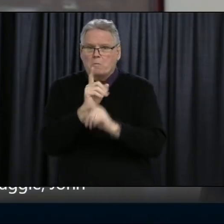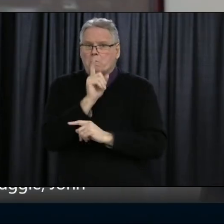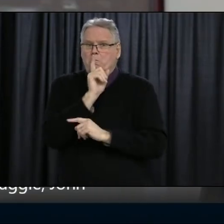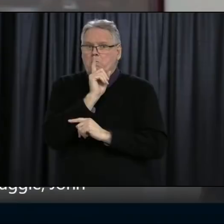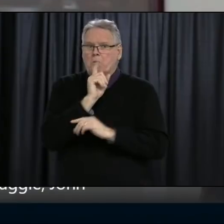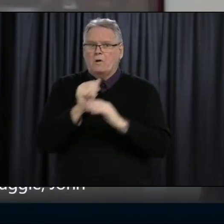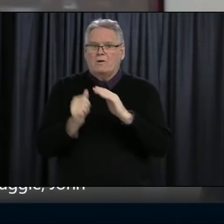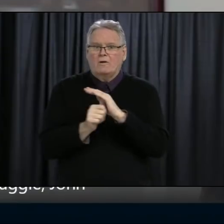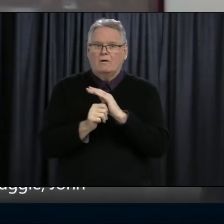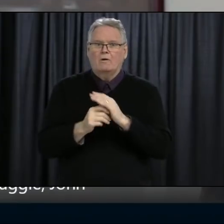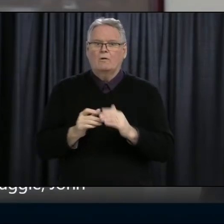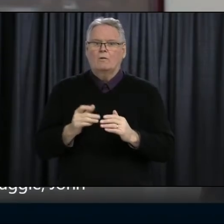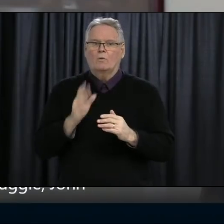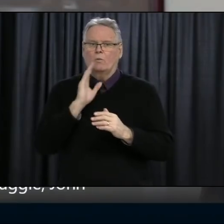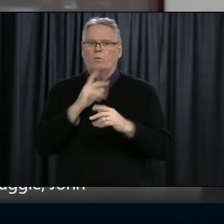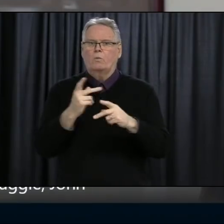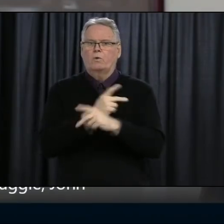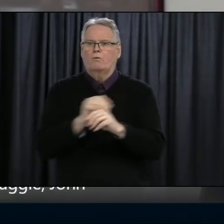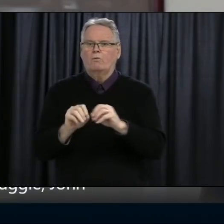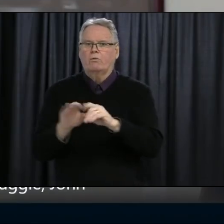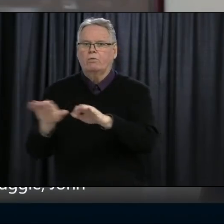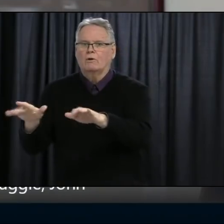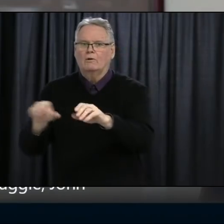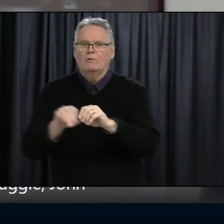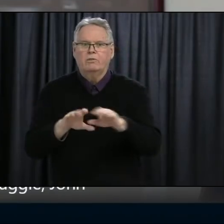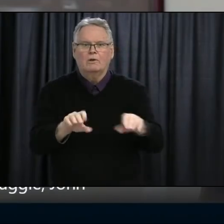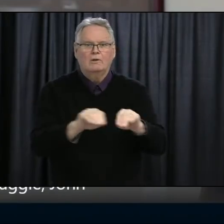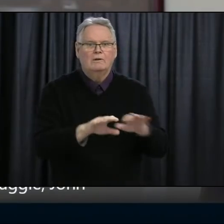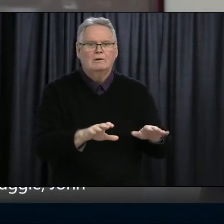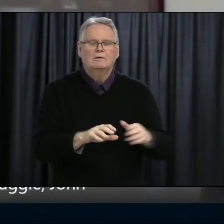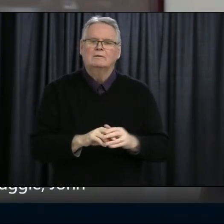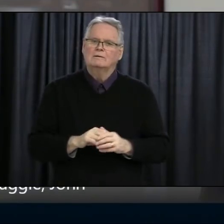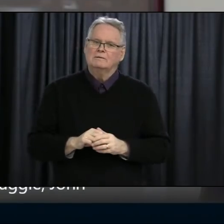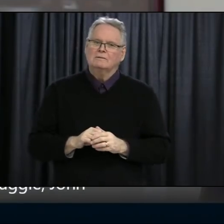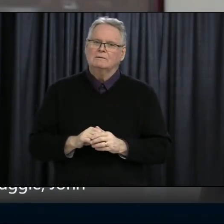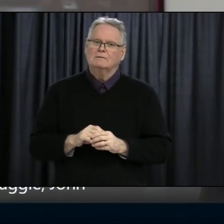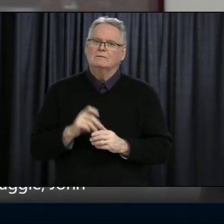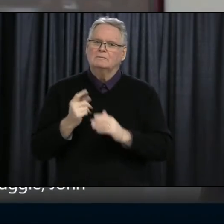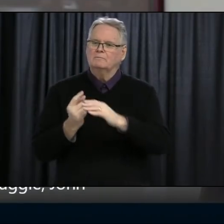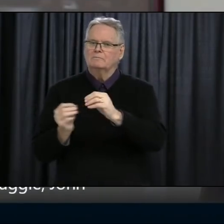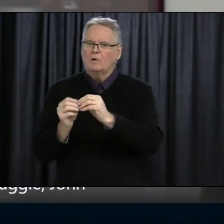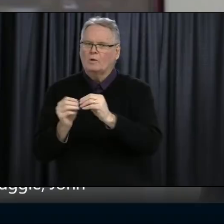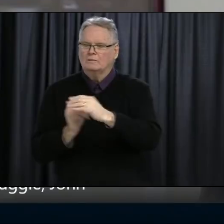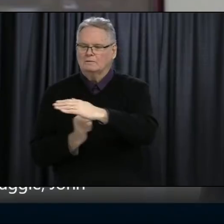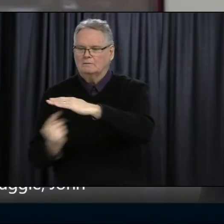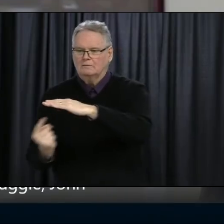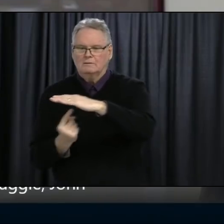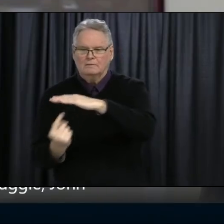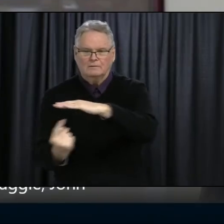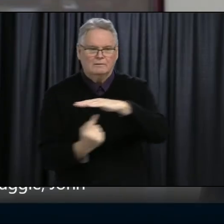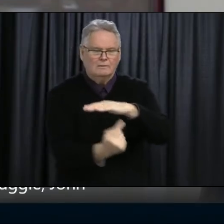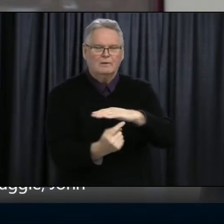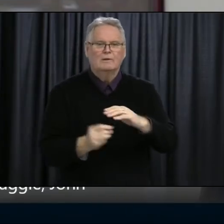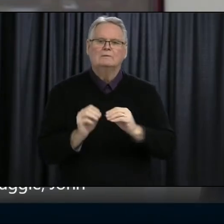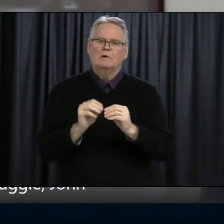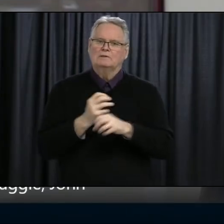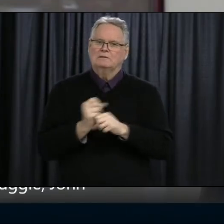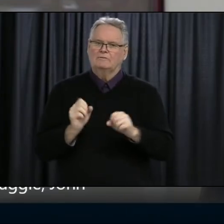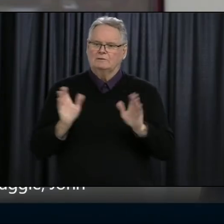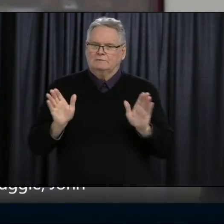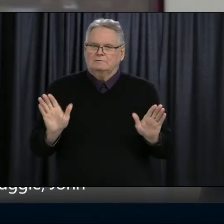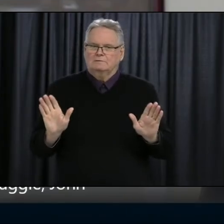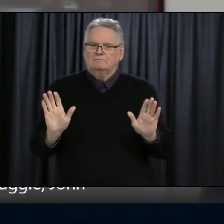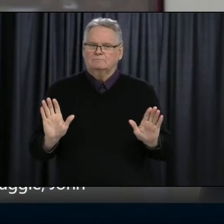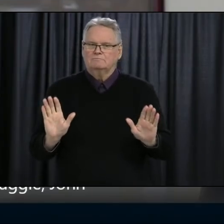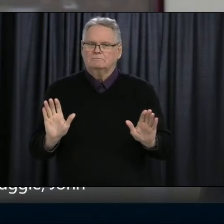cases and advising them how best to manage their problem. We can't just hide and wish this away simply with